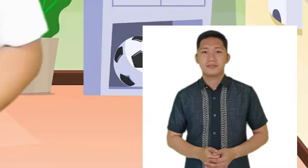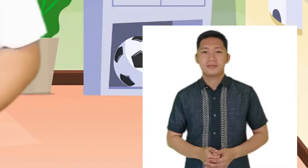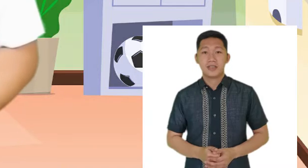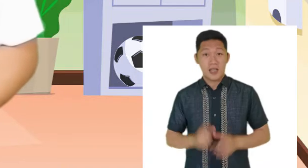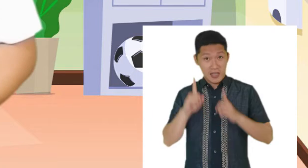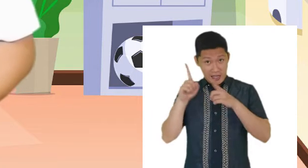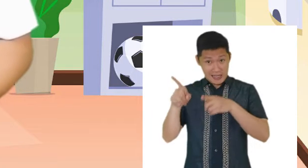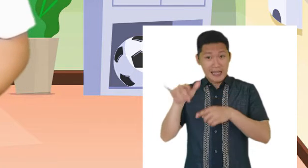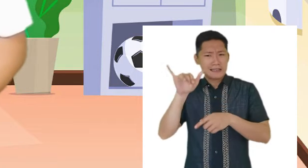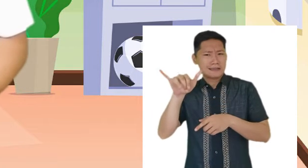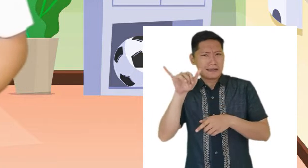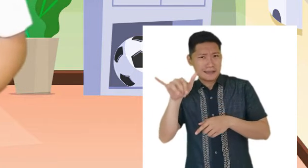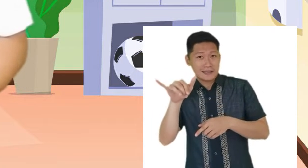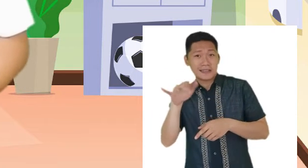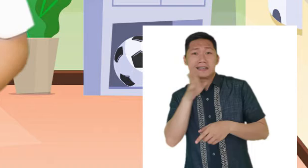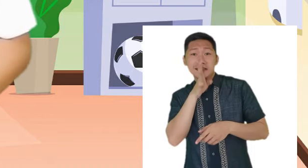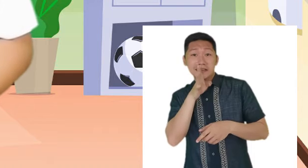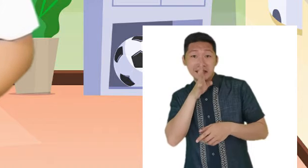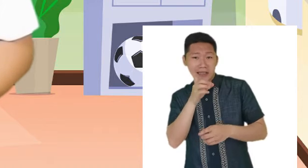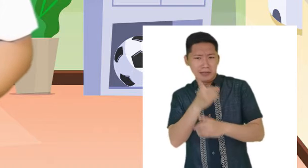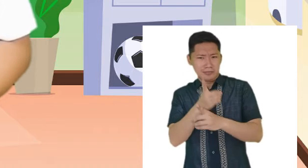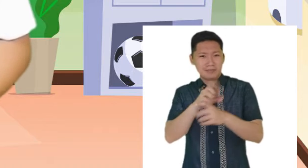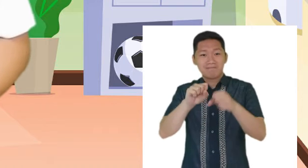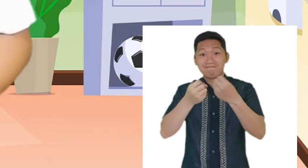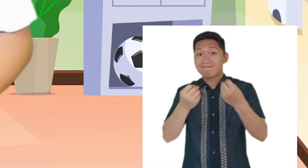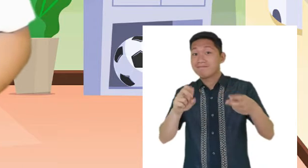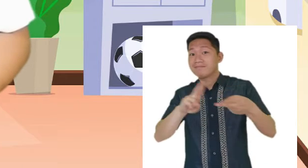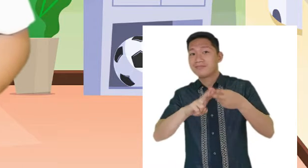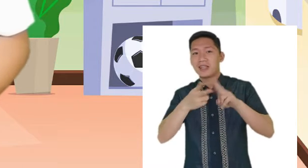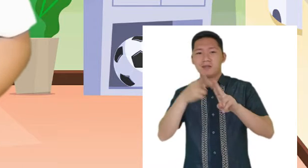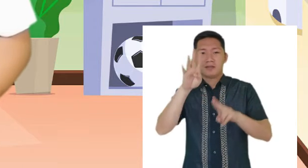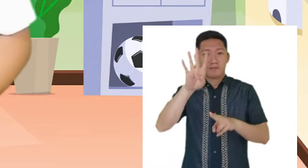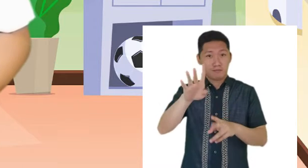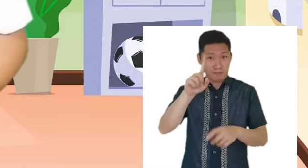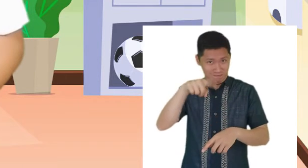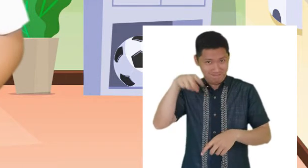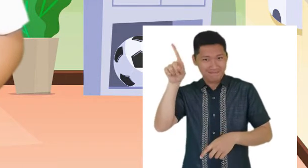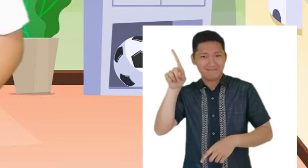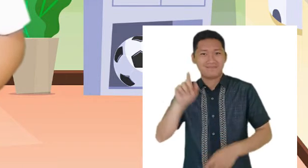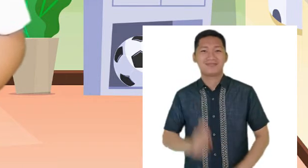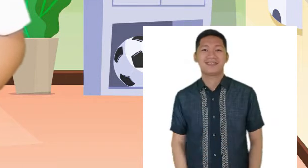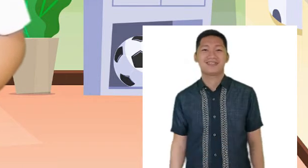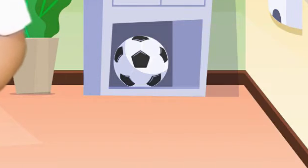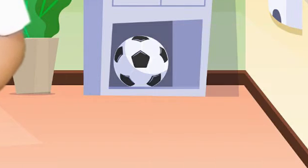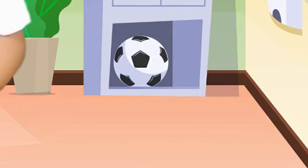The answer here is yes. The diction of sentence number 4 is correct.